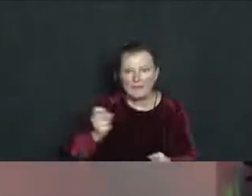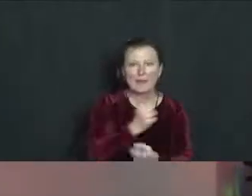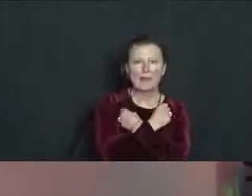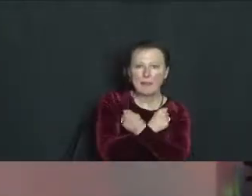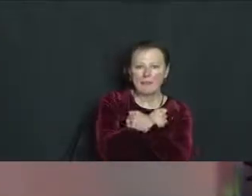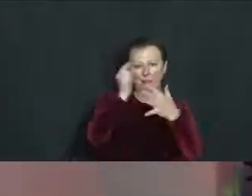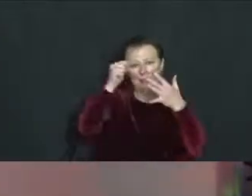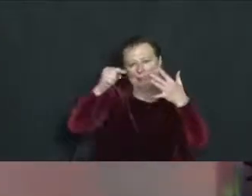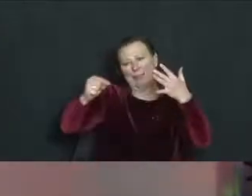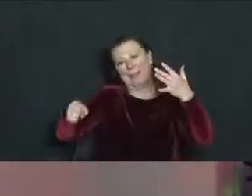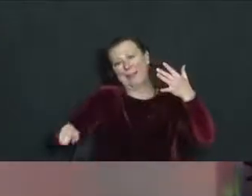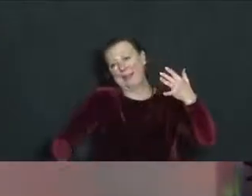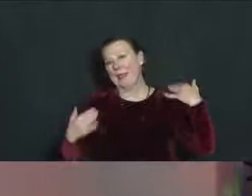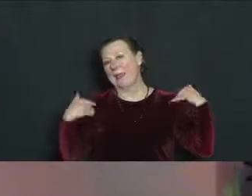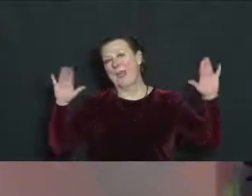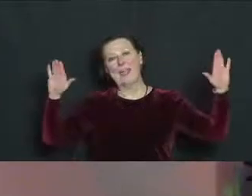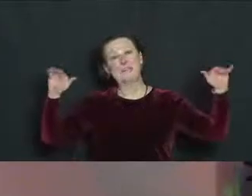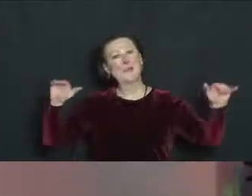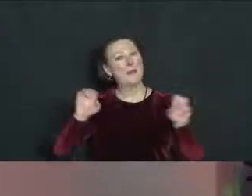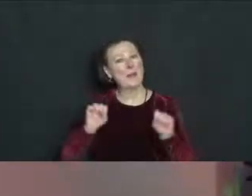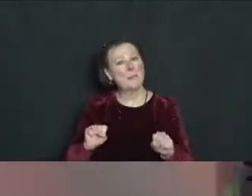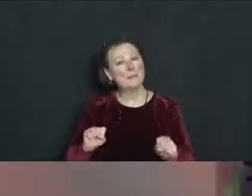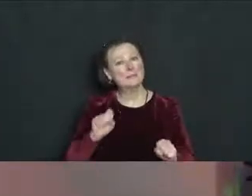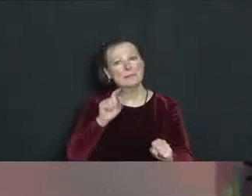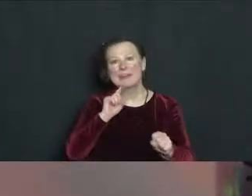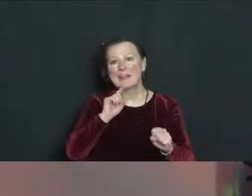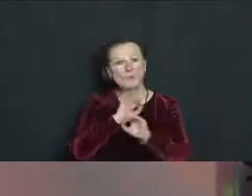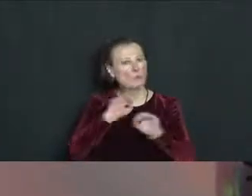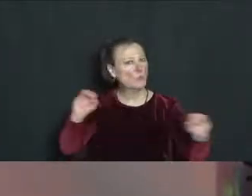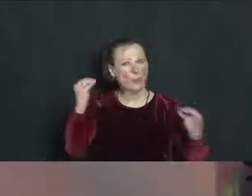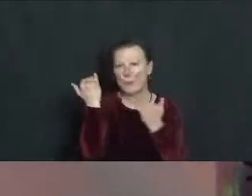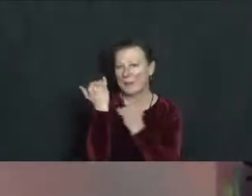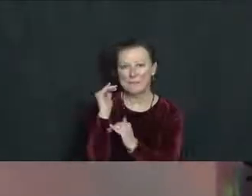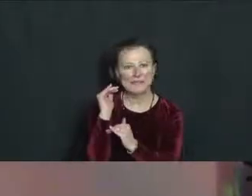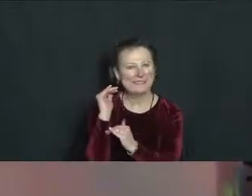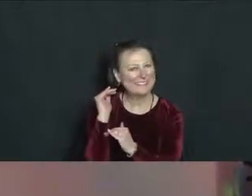The angelic possibilities are limitless.